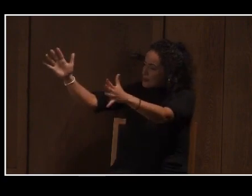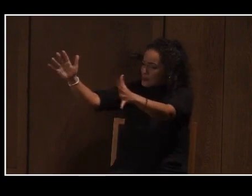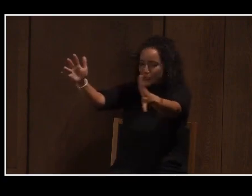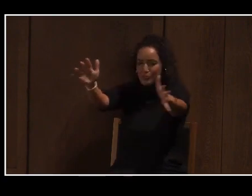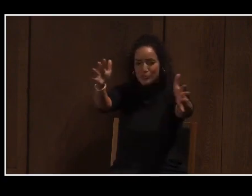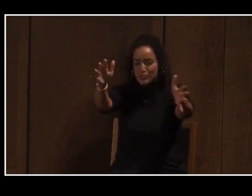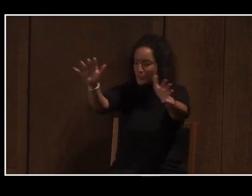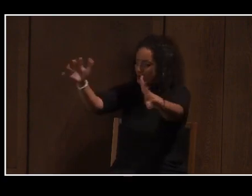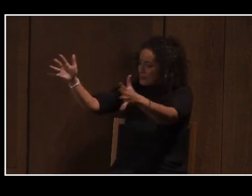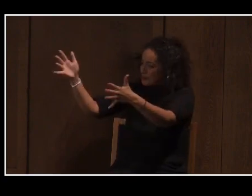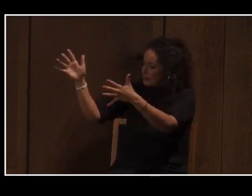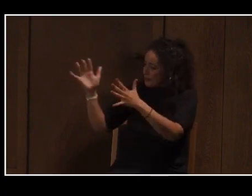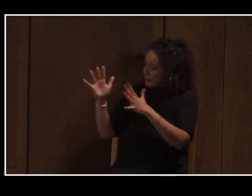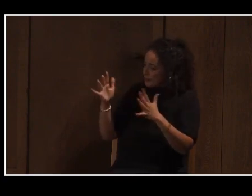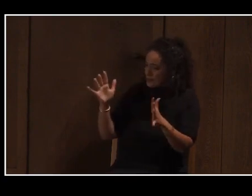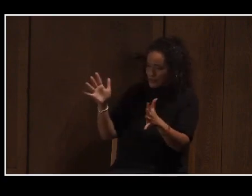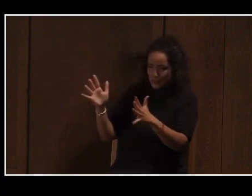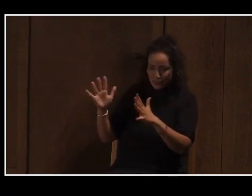Yes!